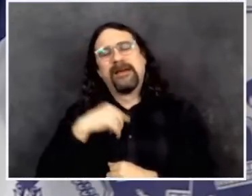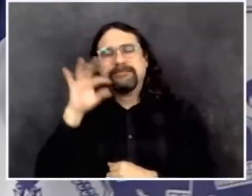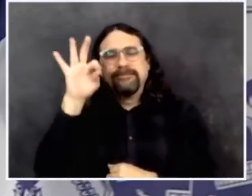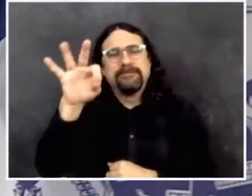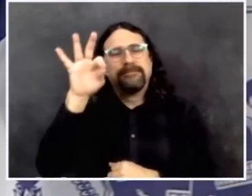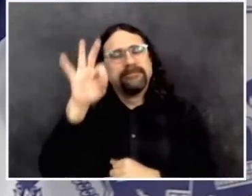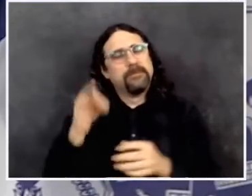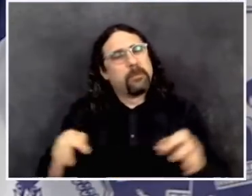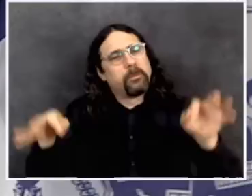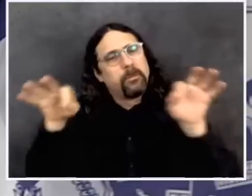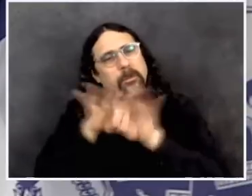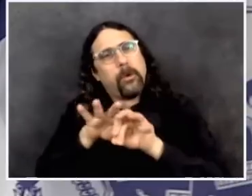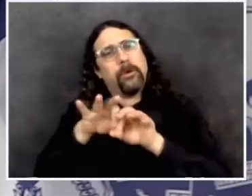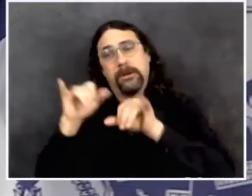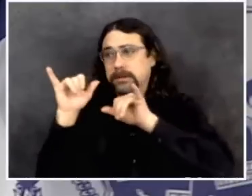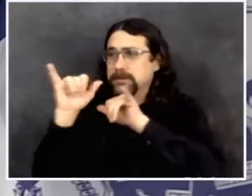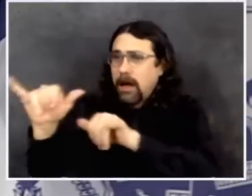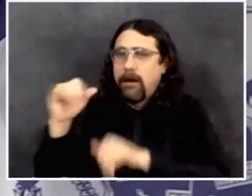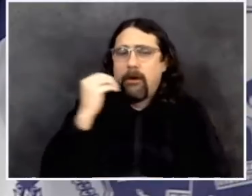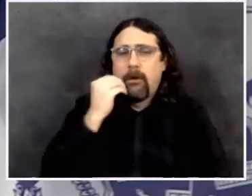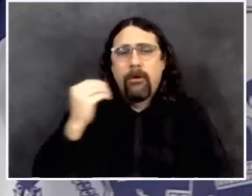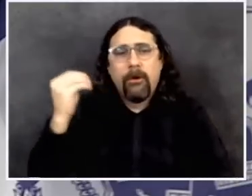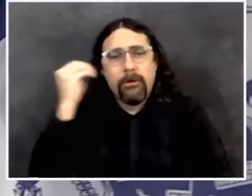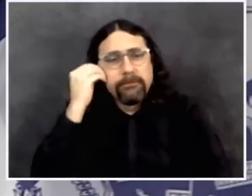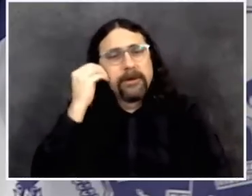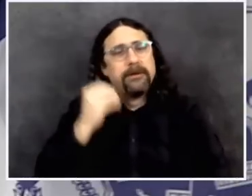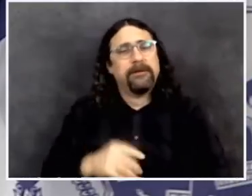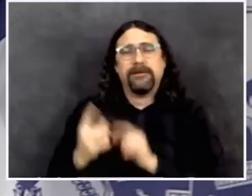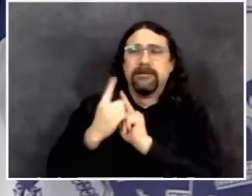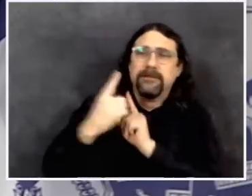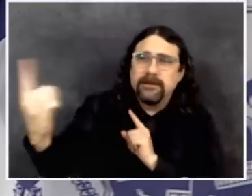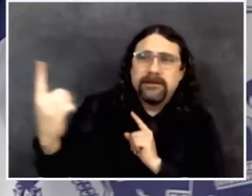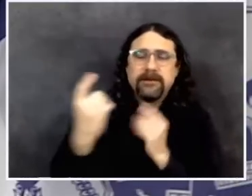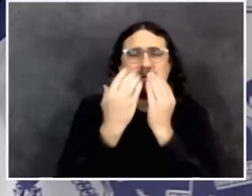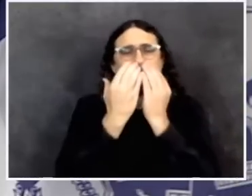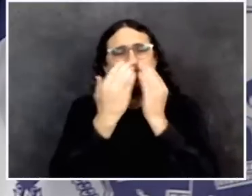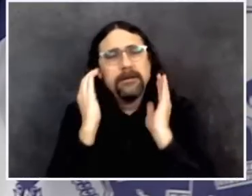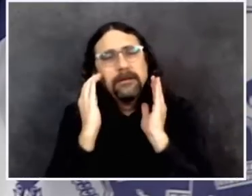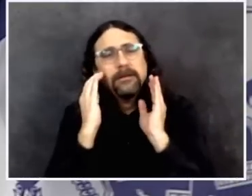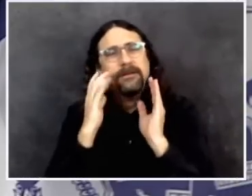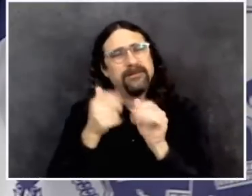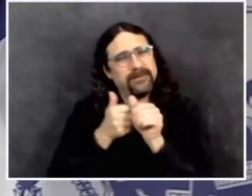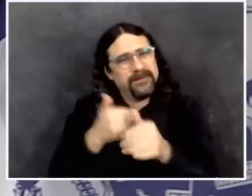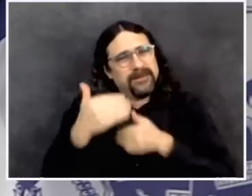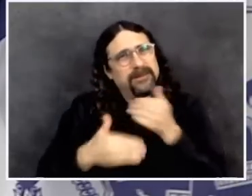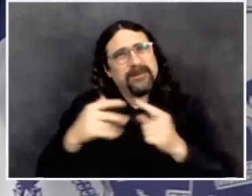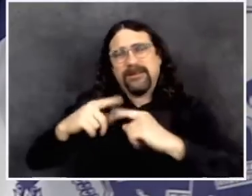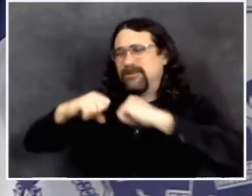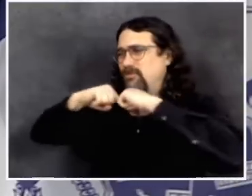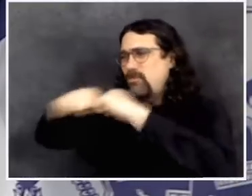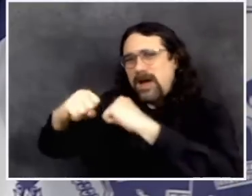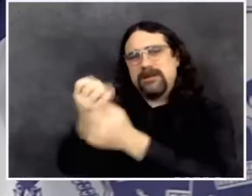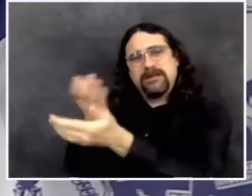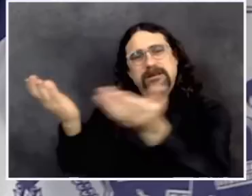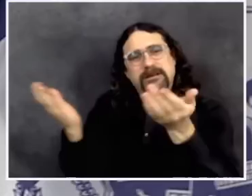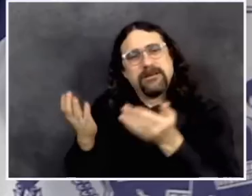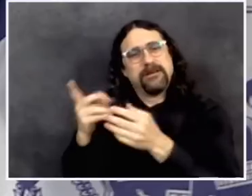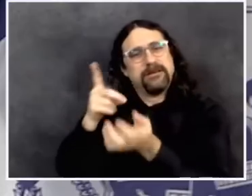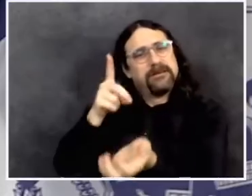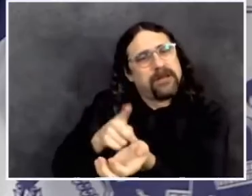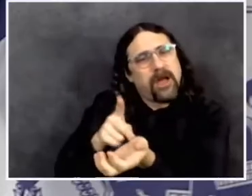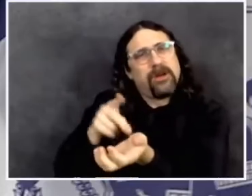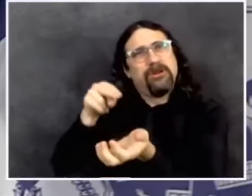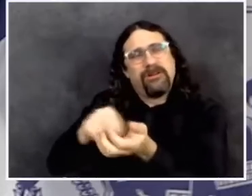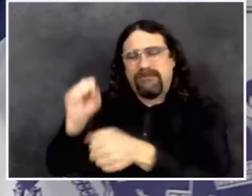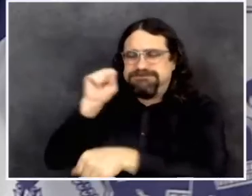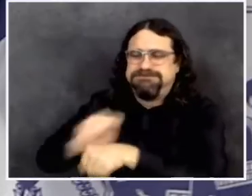have worked through such a tough battle. A lot of them, understandably, are really tired, but they never stopped working. They never